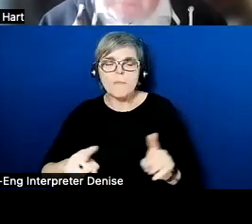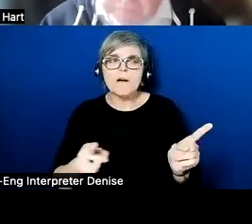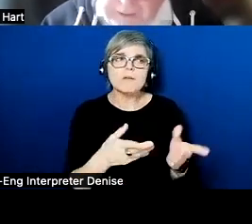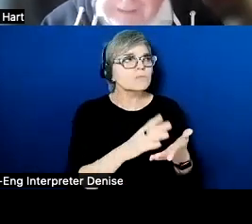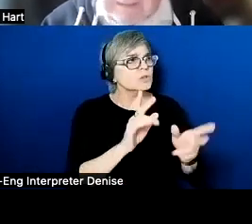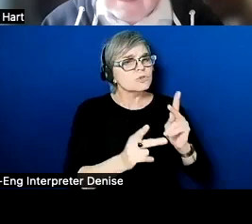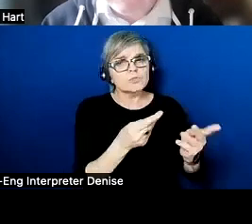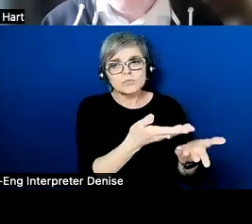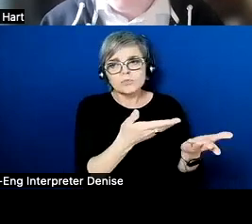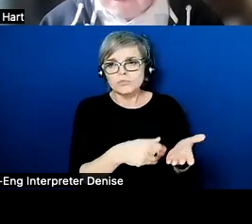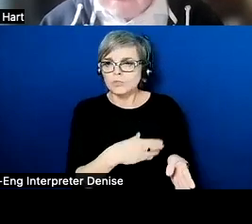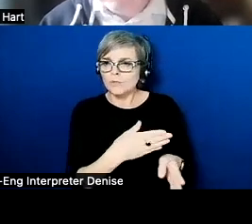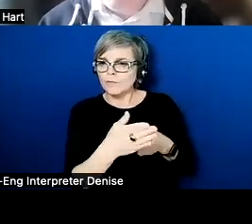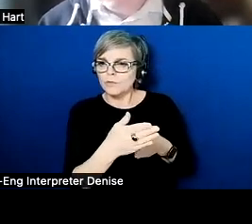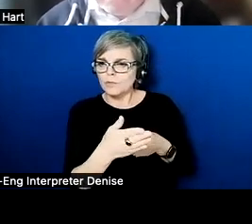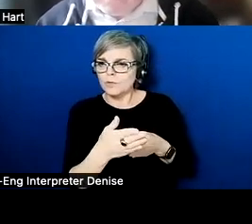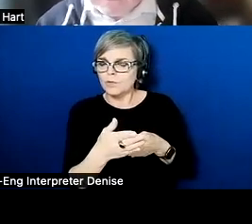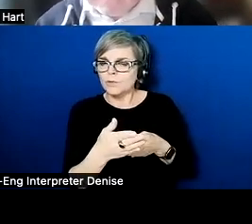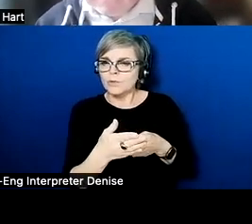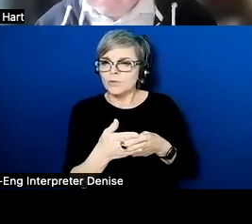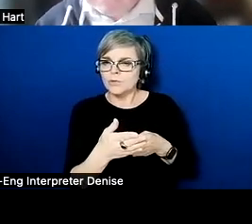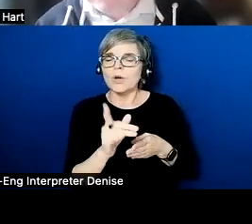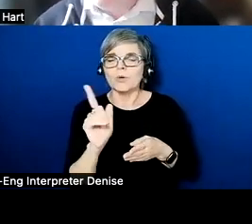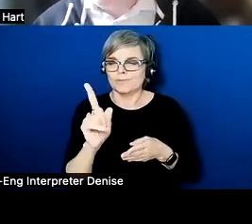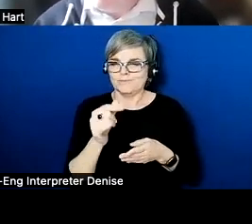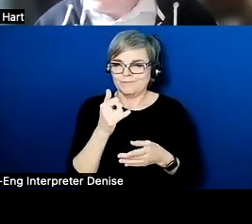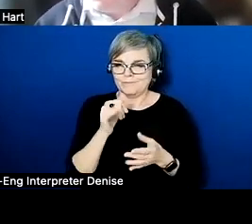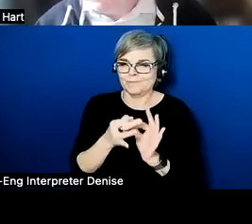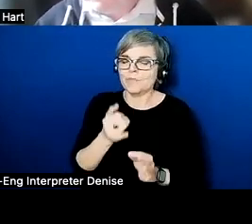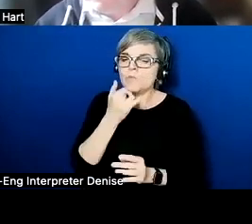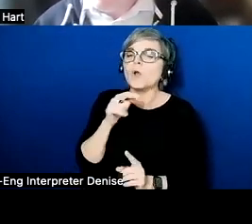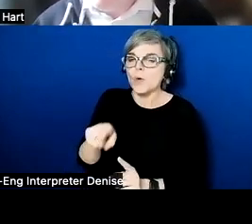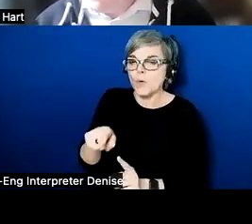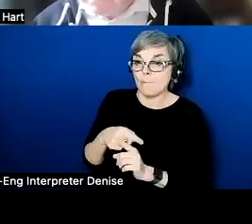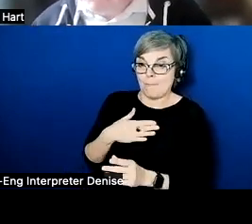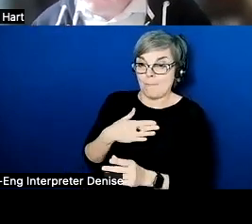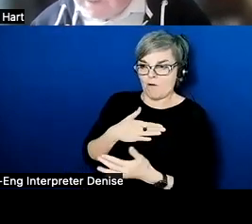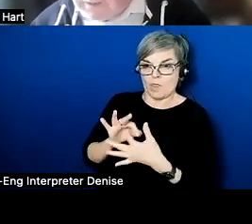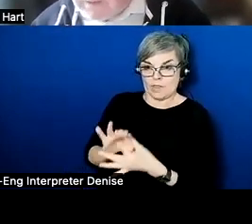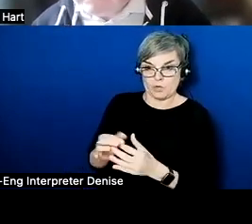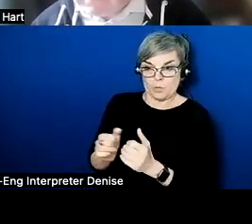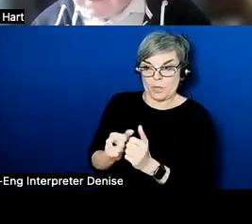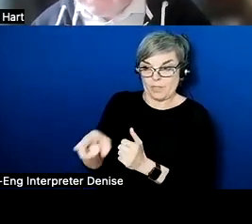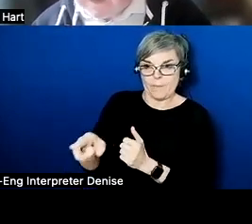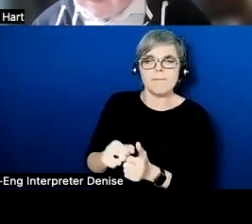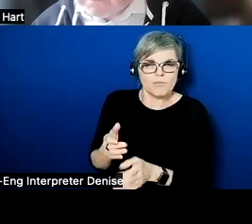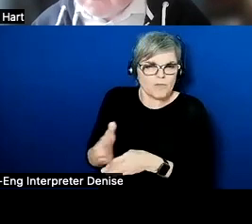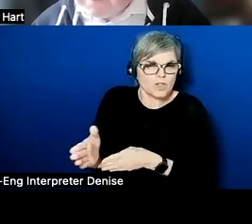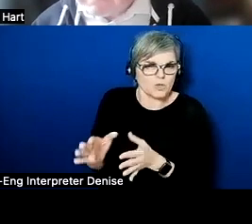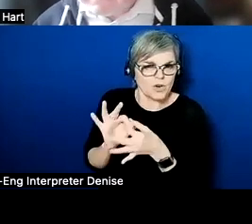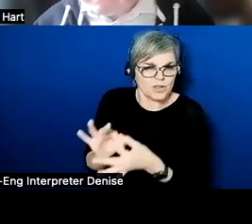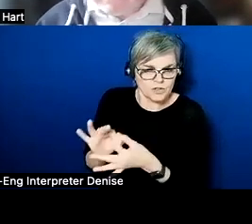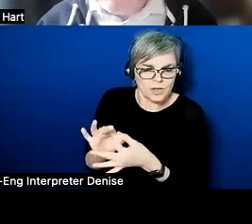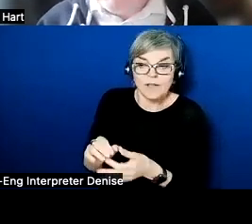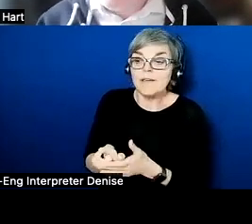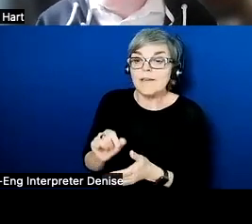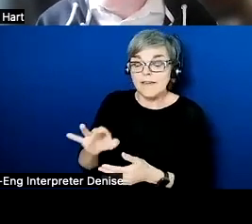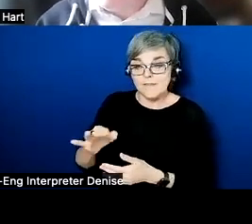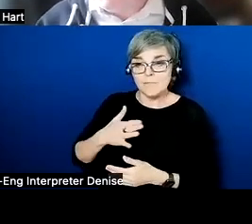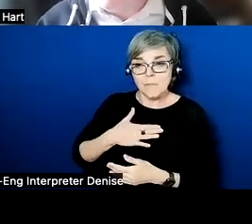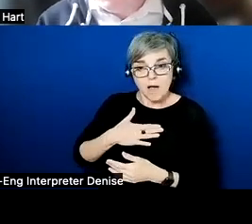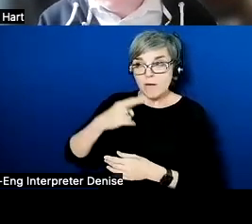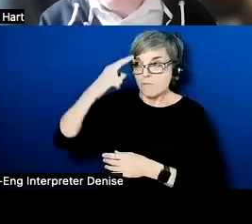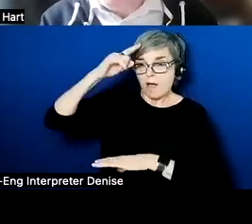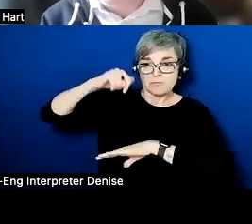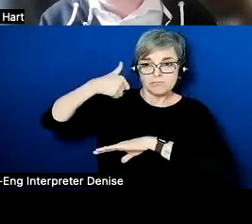to find particular capacities and abilities, then you're more likely to find them. And it